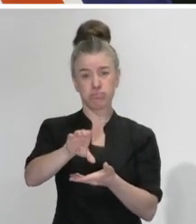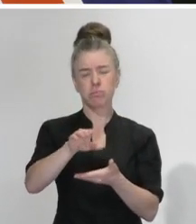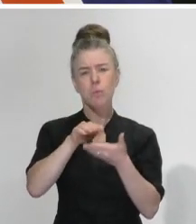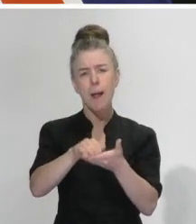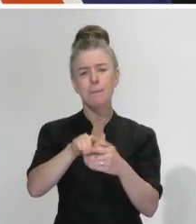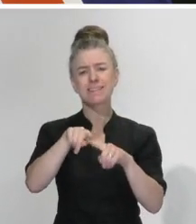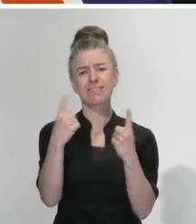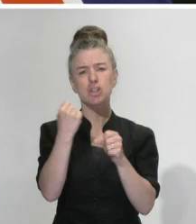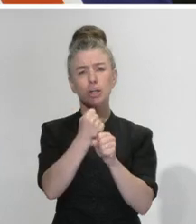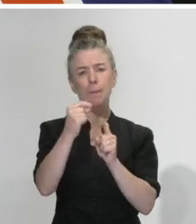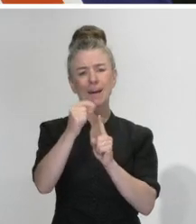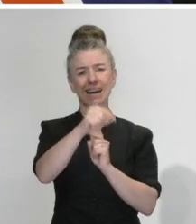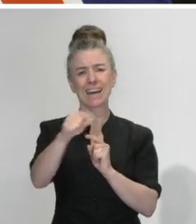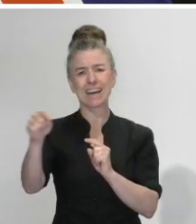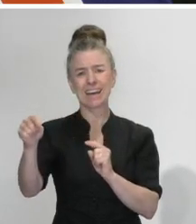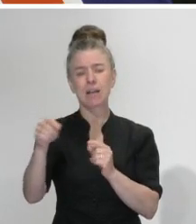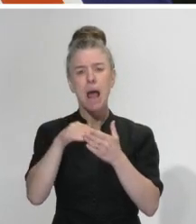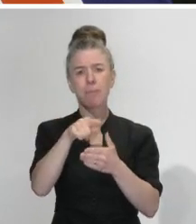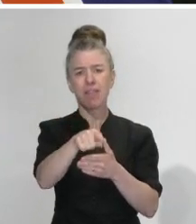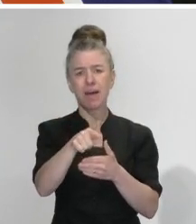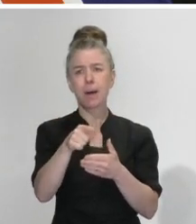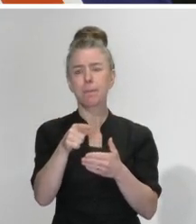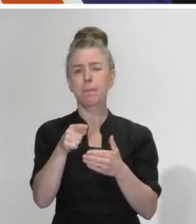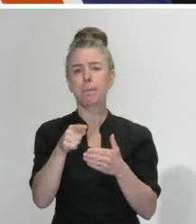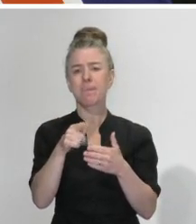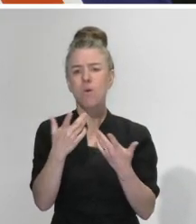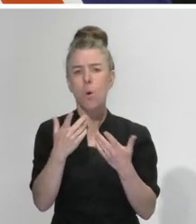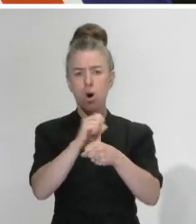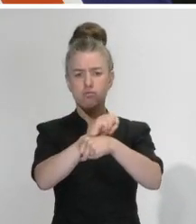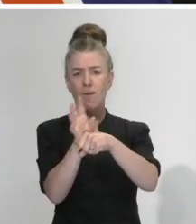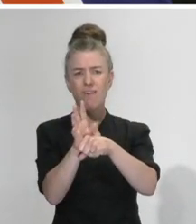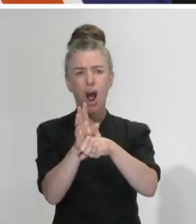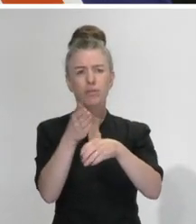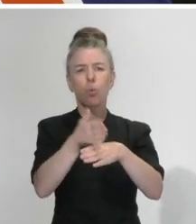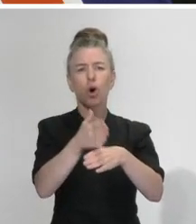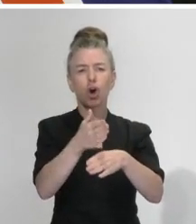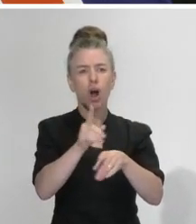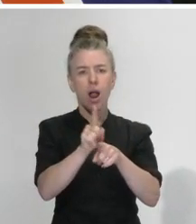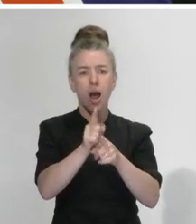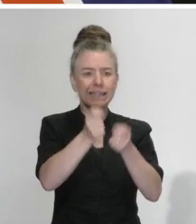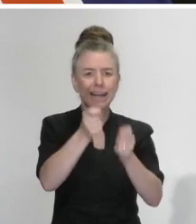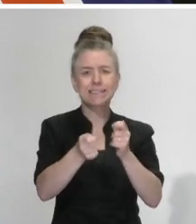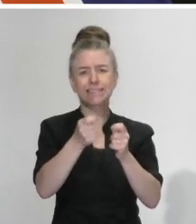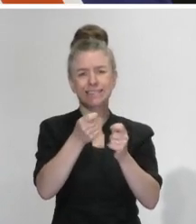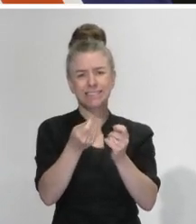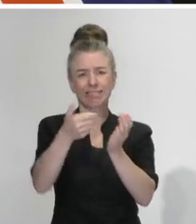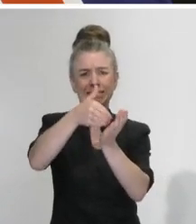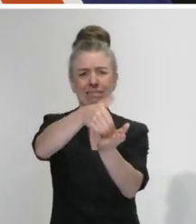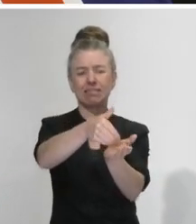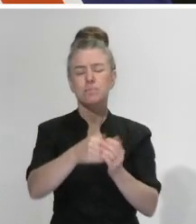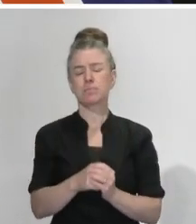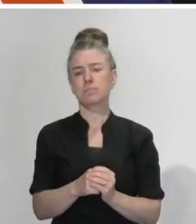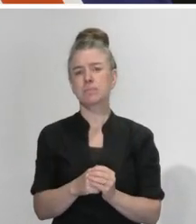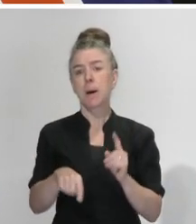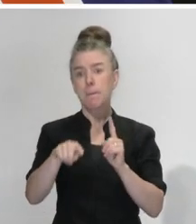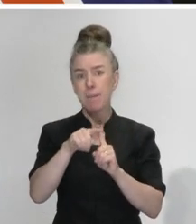with, first of all, their preparation and delivery of COVID-19 specific activities, but also the costs associated